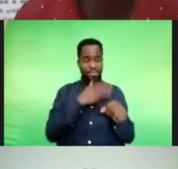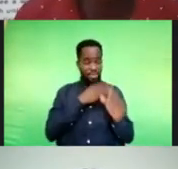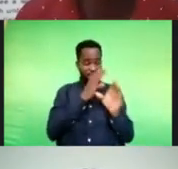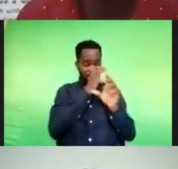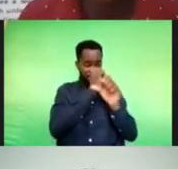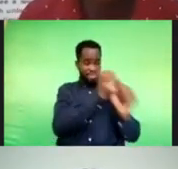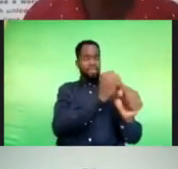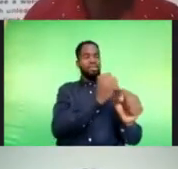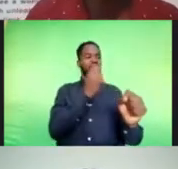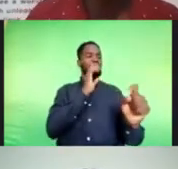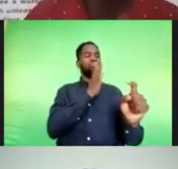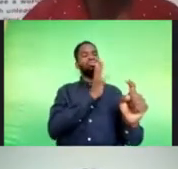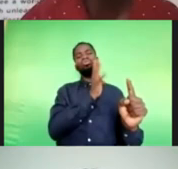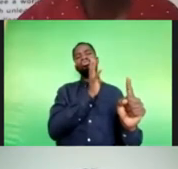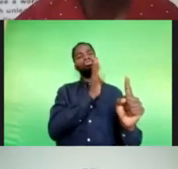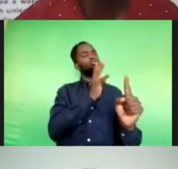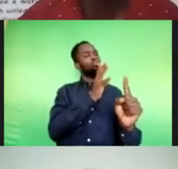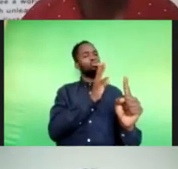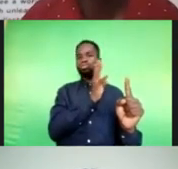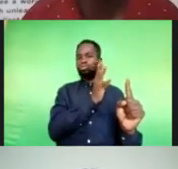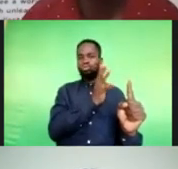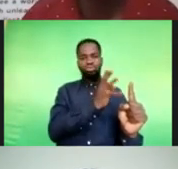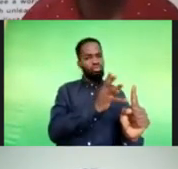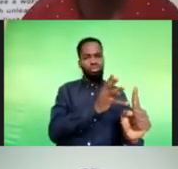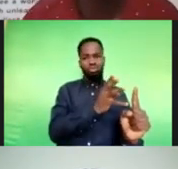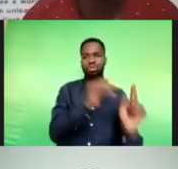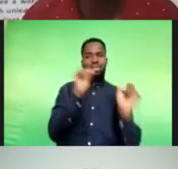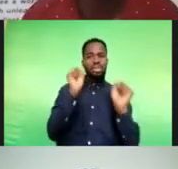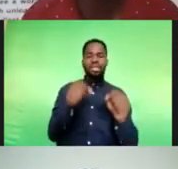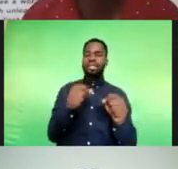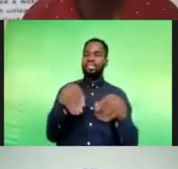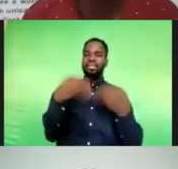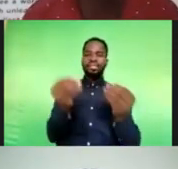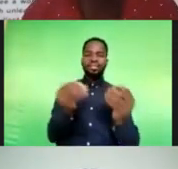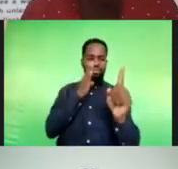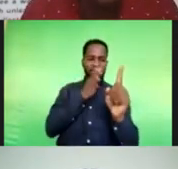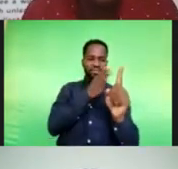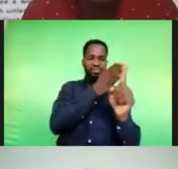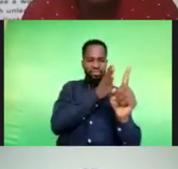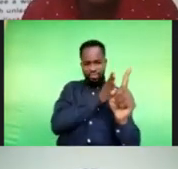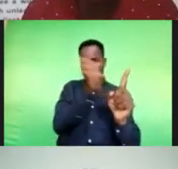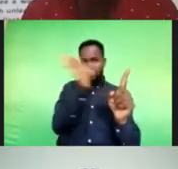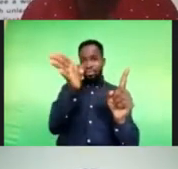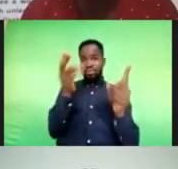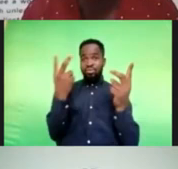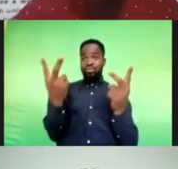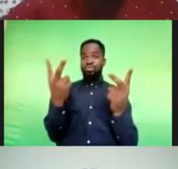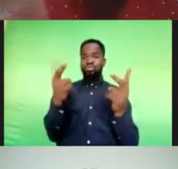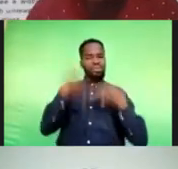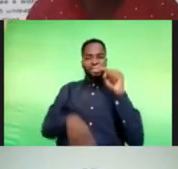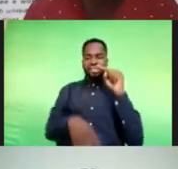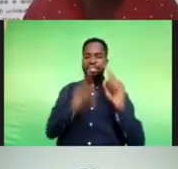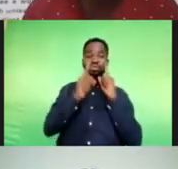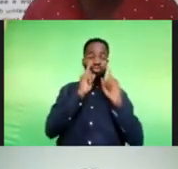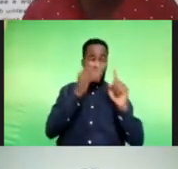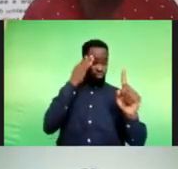and may not be able to give you a two-way conversation, or we may be speaking about something else and they